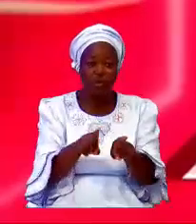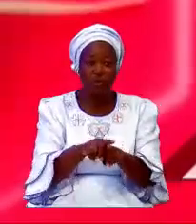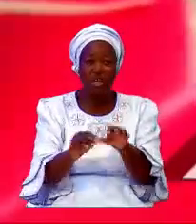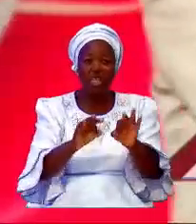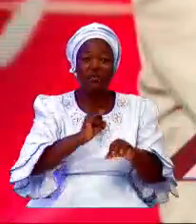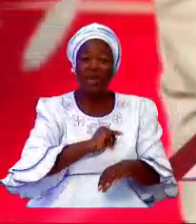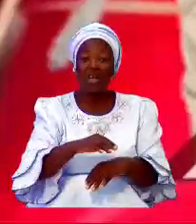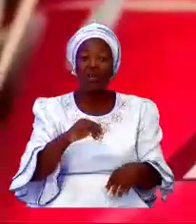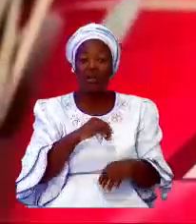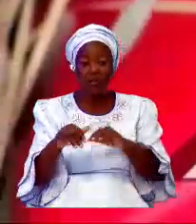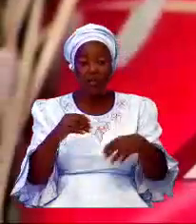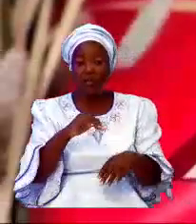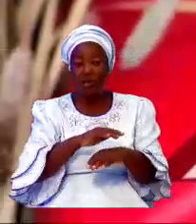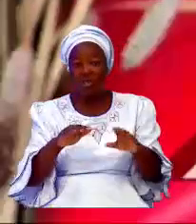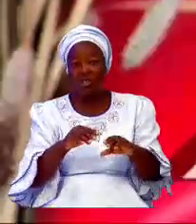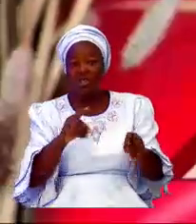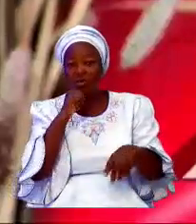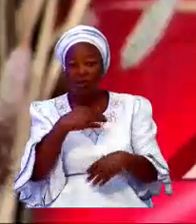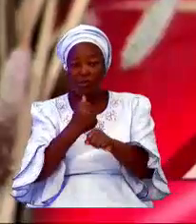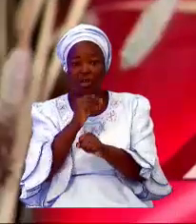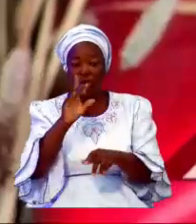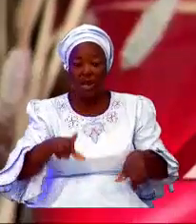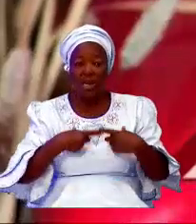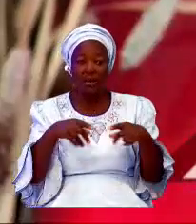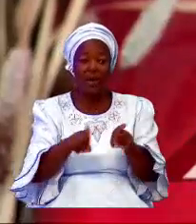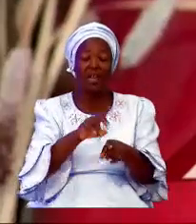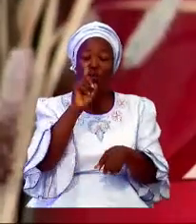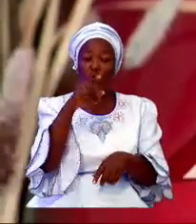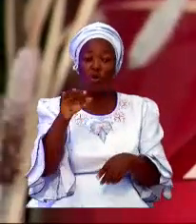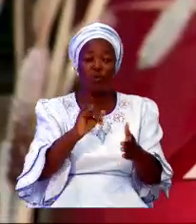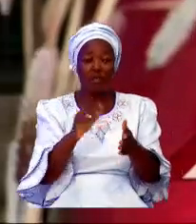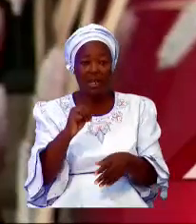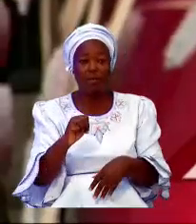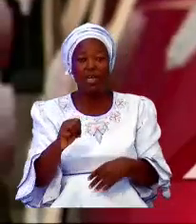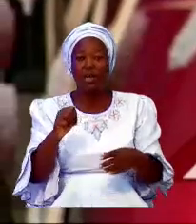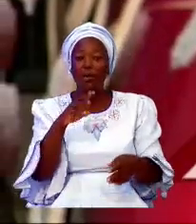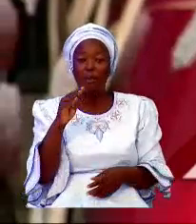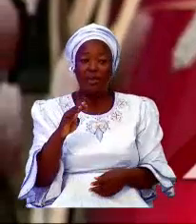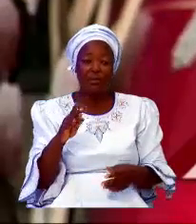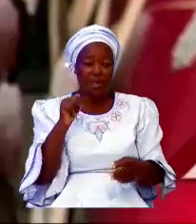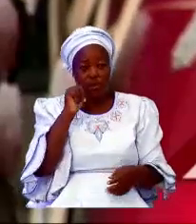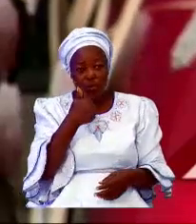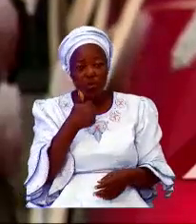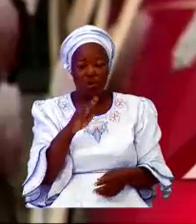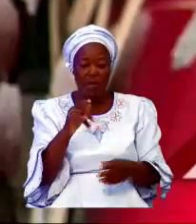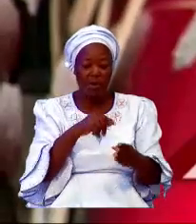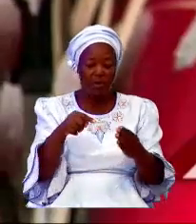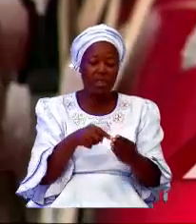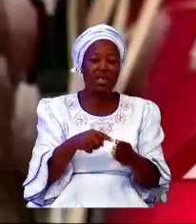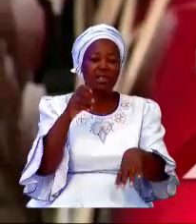I make not thy life as the life of one of them by